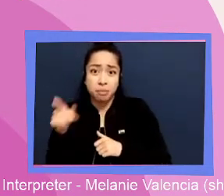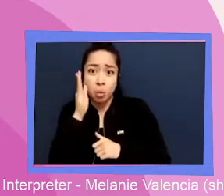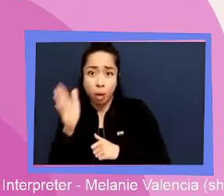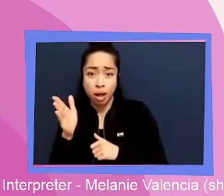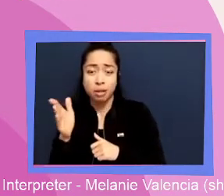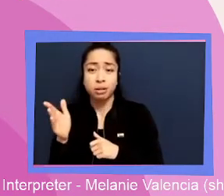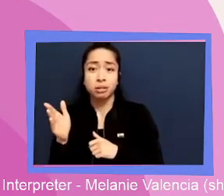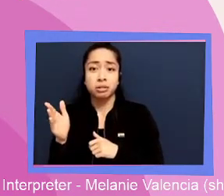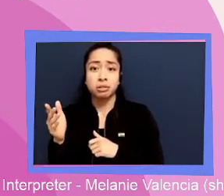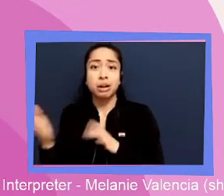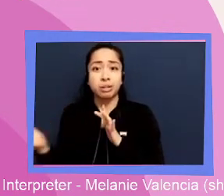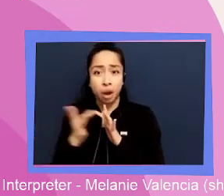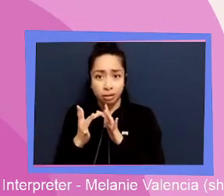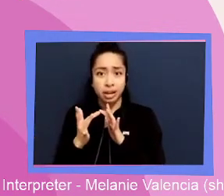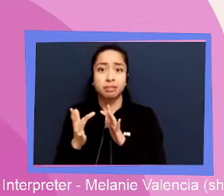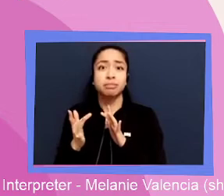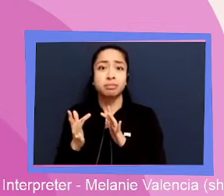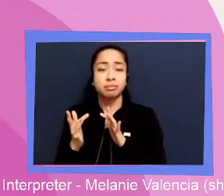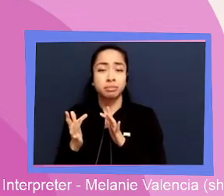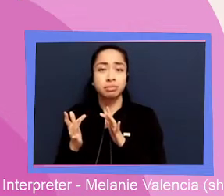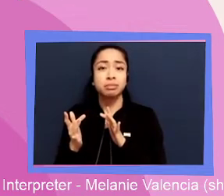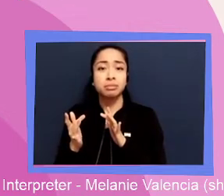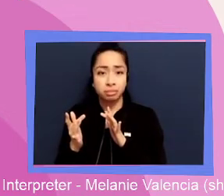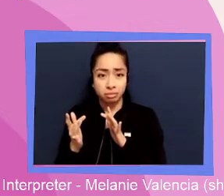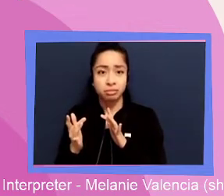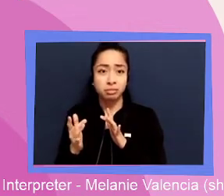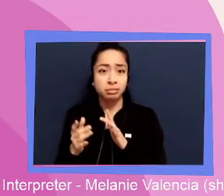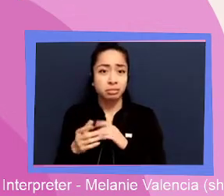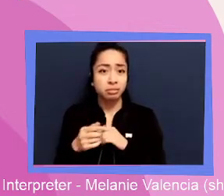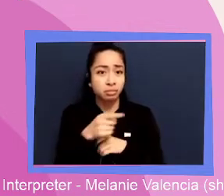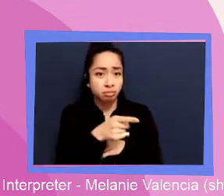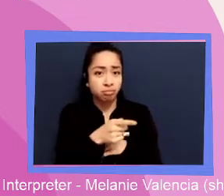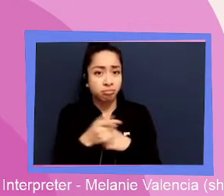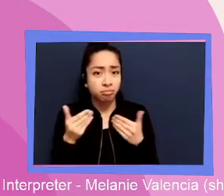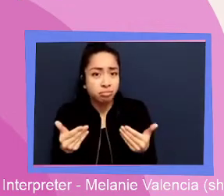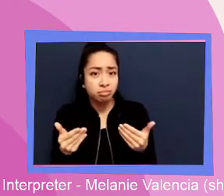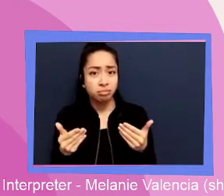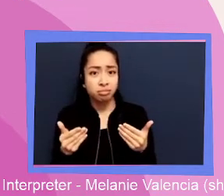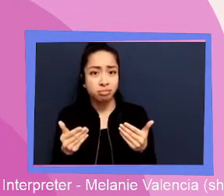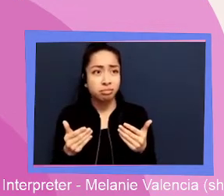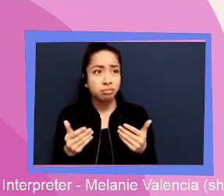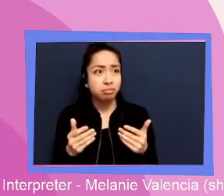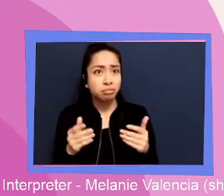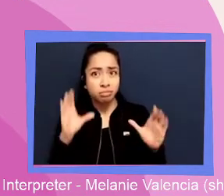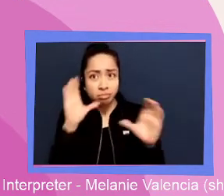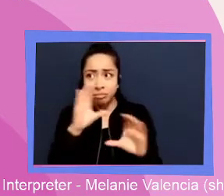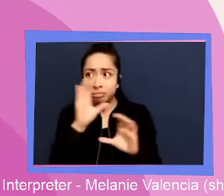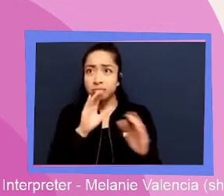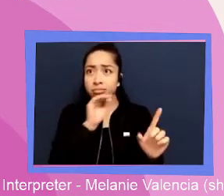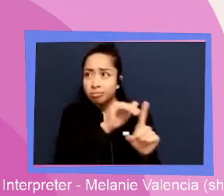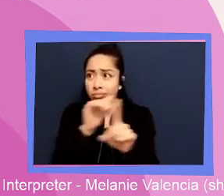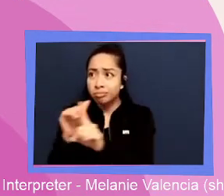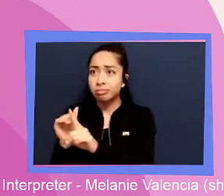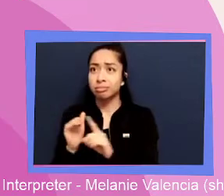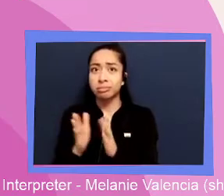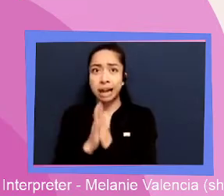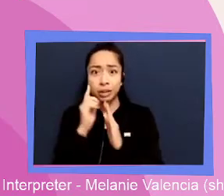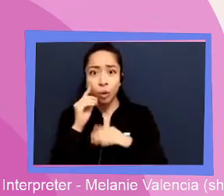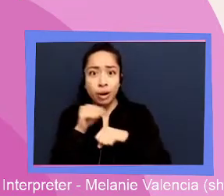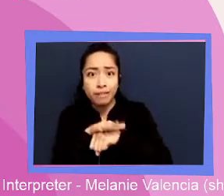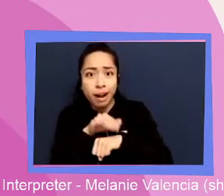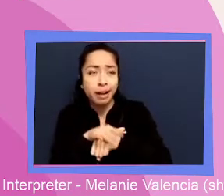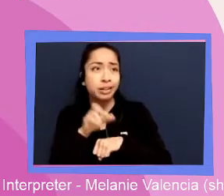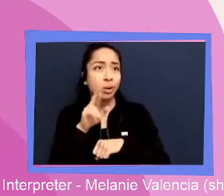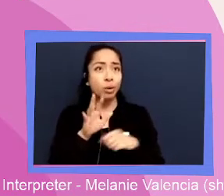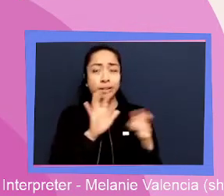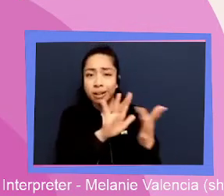know, find support that way, and don't be afraid to ask for just even for advice or, you know, a connection. I